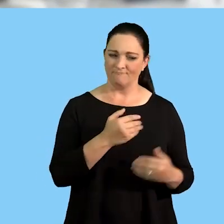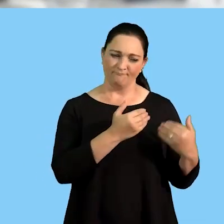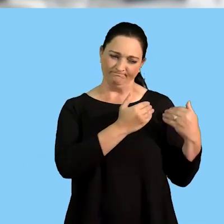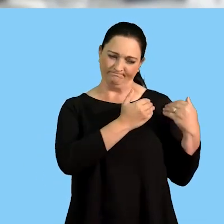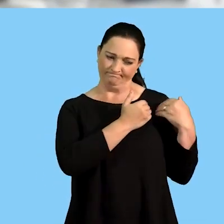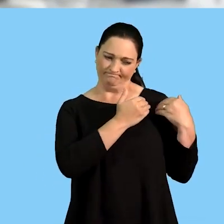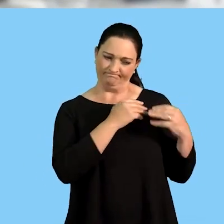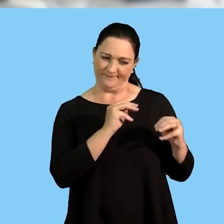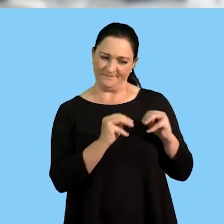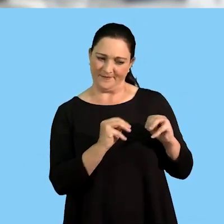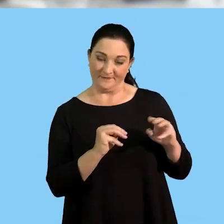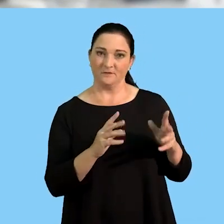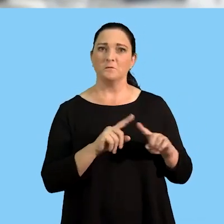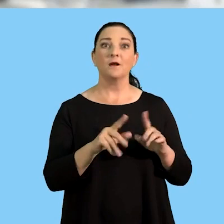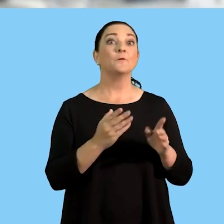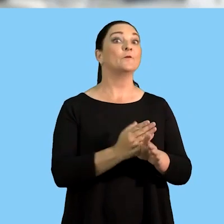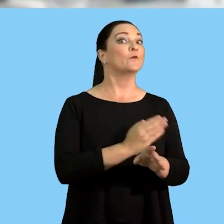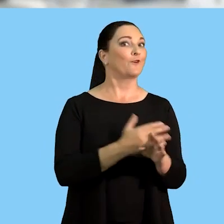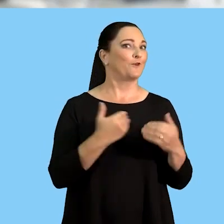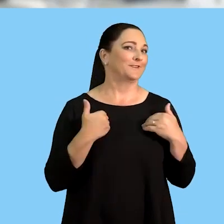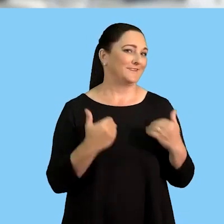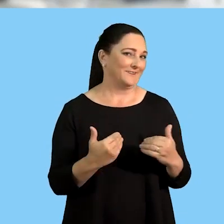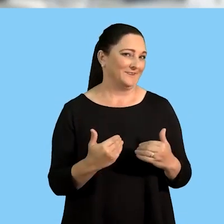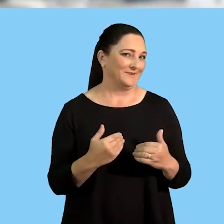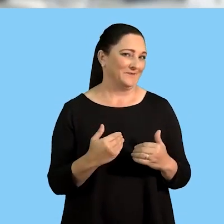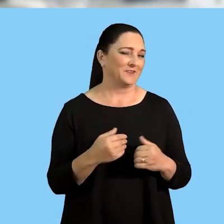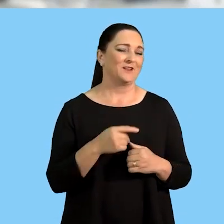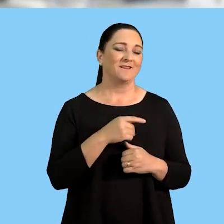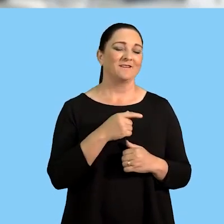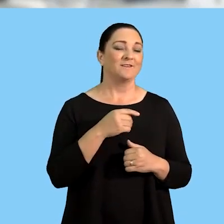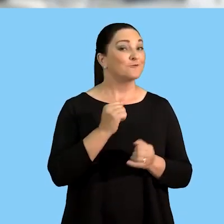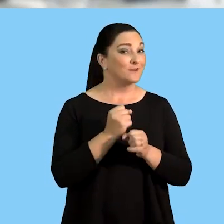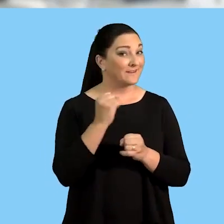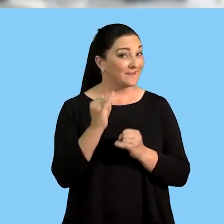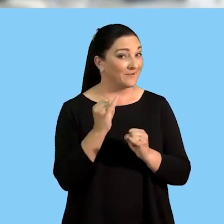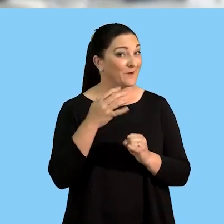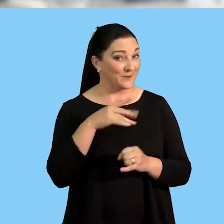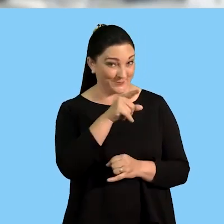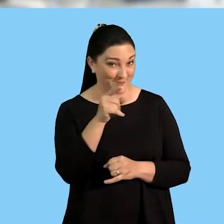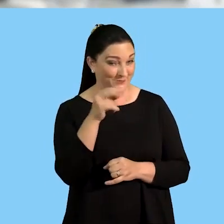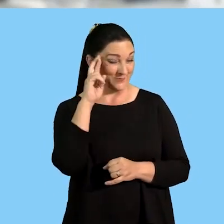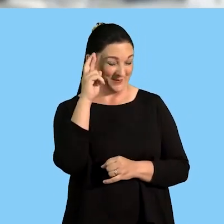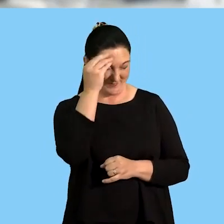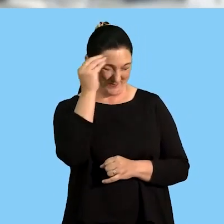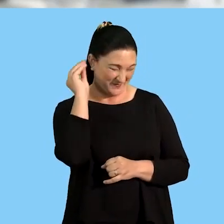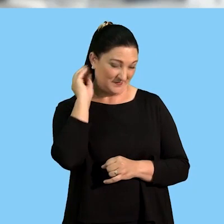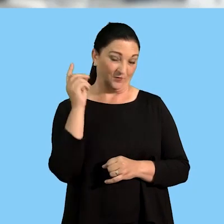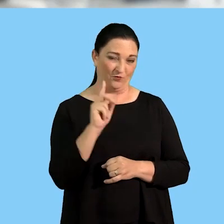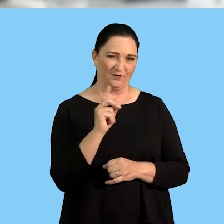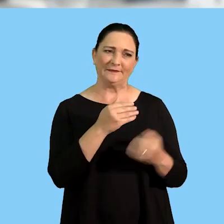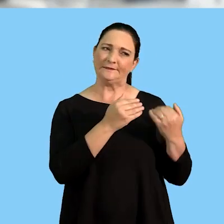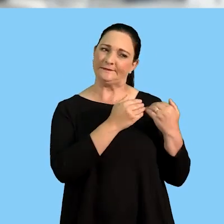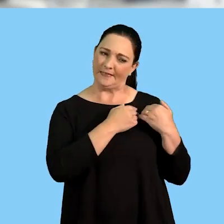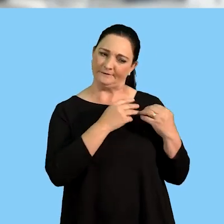Safety Management. Now, before we start with the lesson, grade 11s, I want you to remember that when we are talking